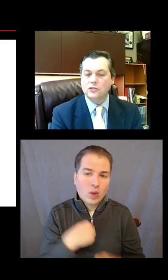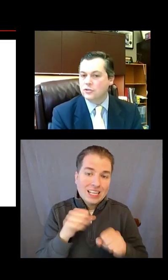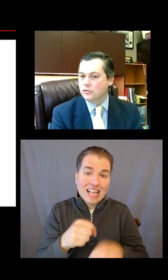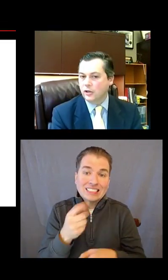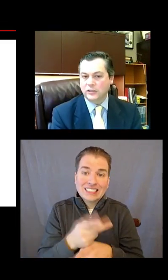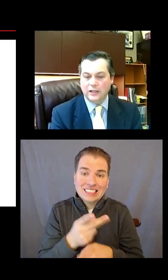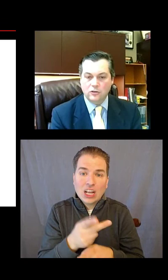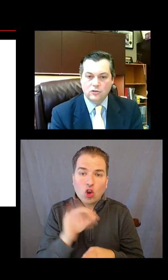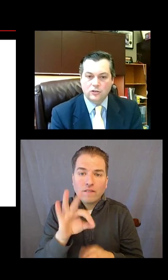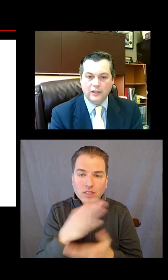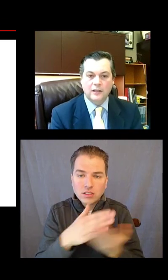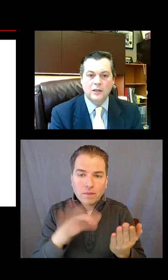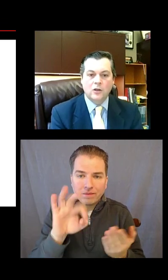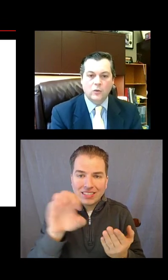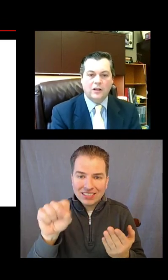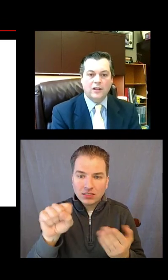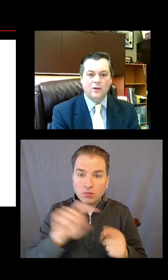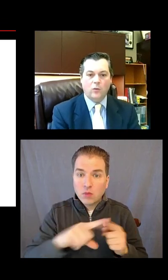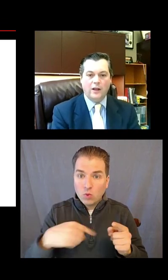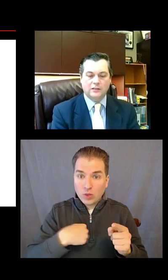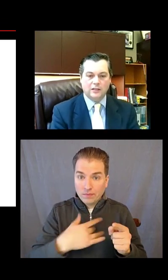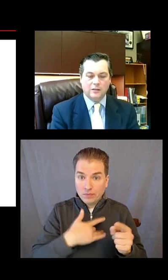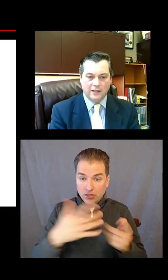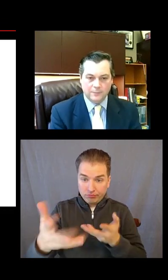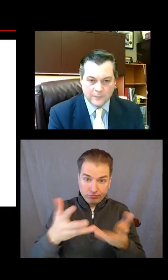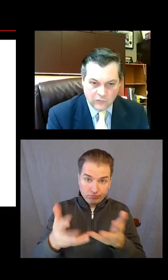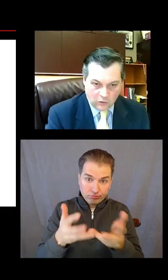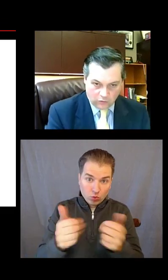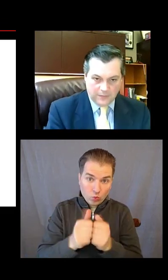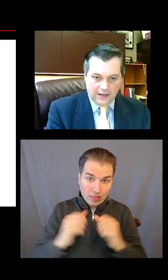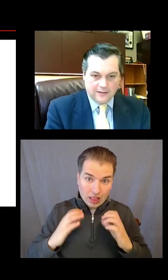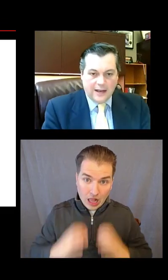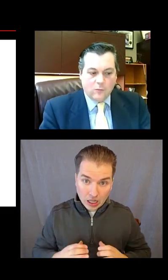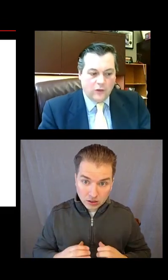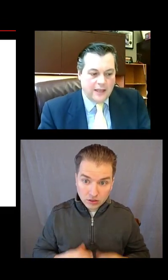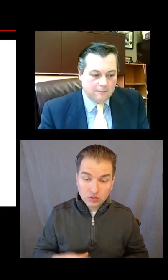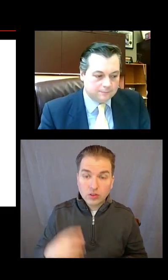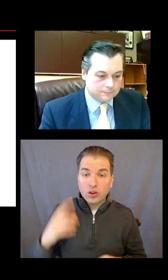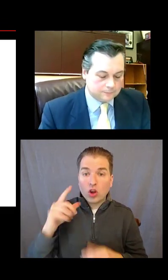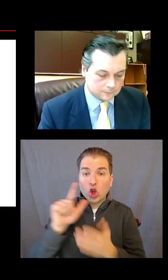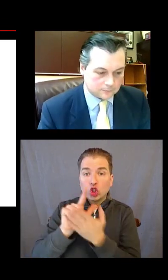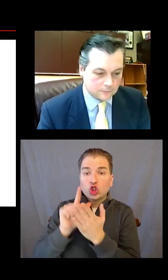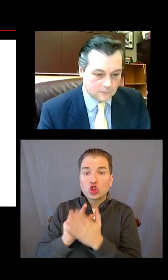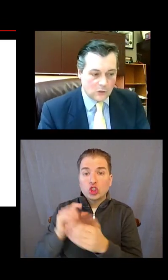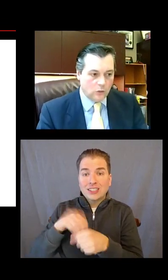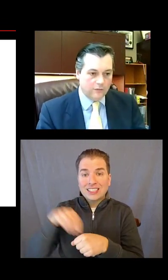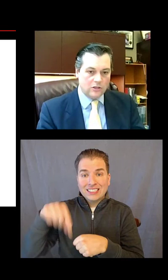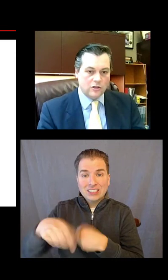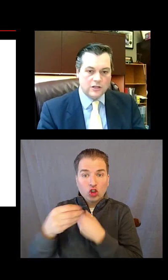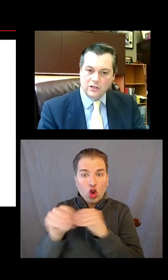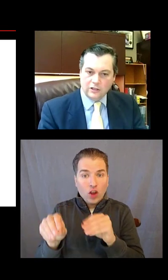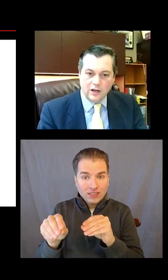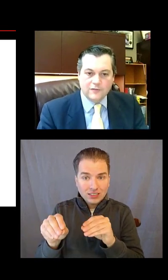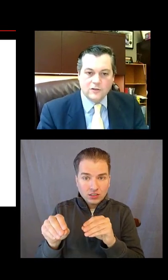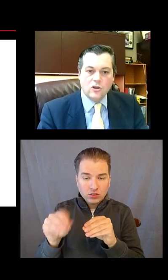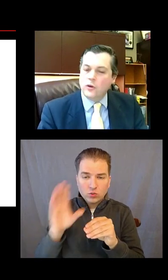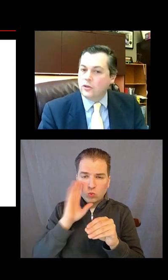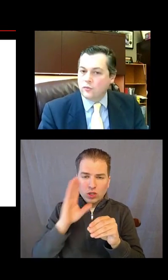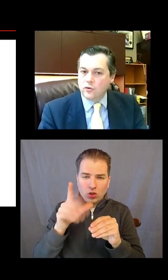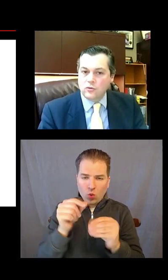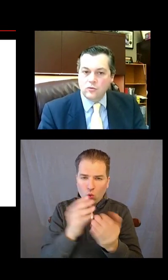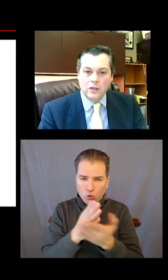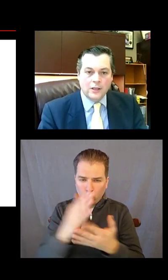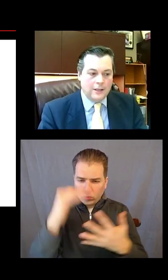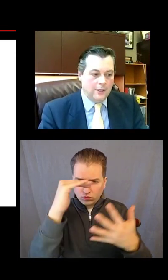But we do those. And usually when a client wants to come in, we'll spend time with them, one of the attorneys in our office,